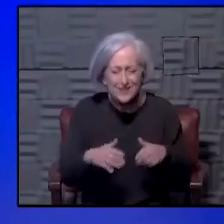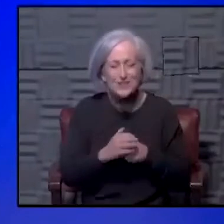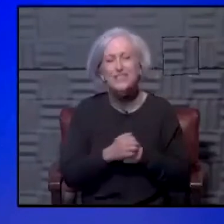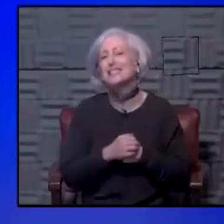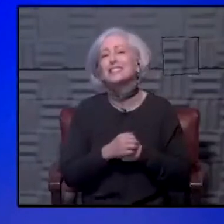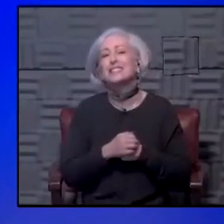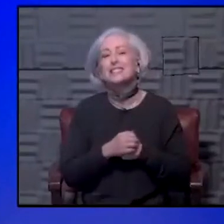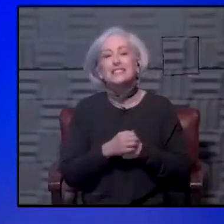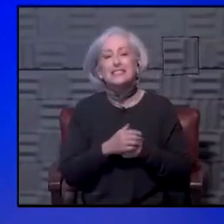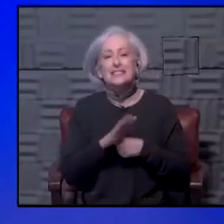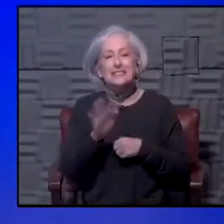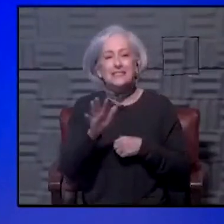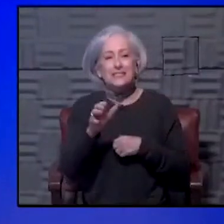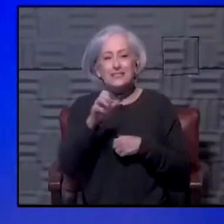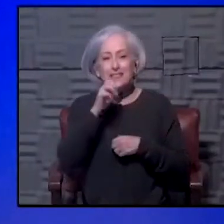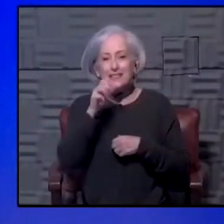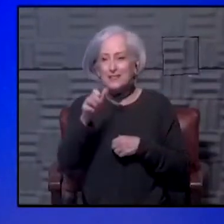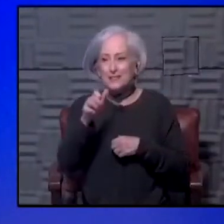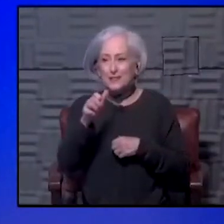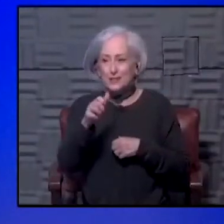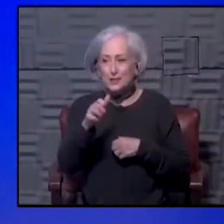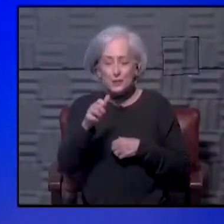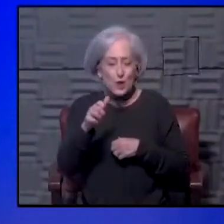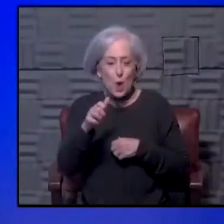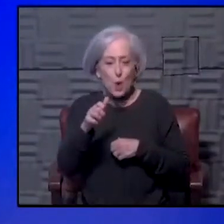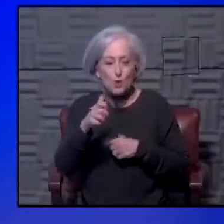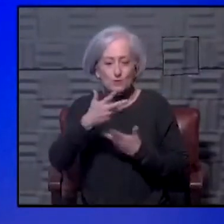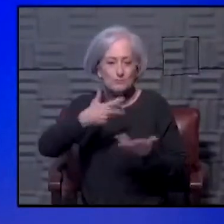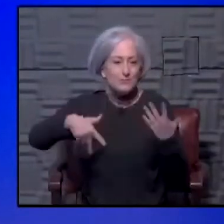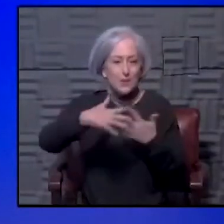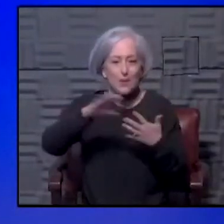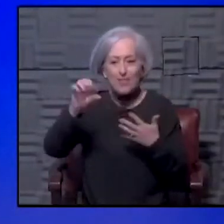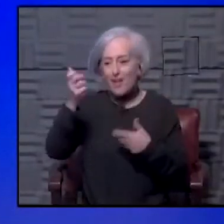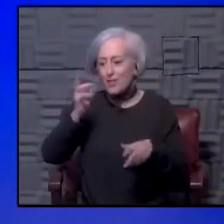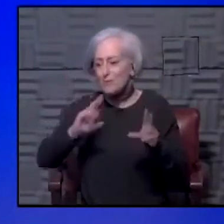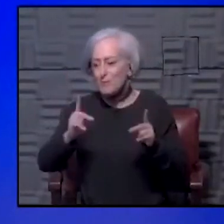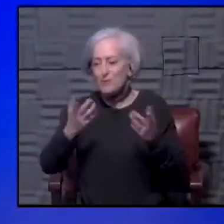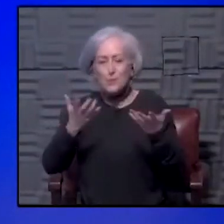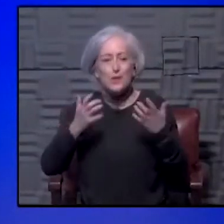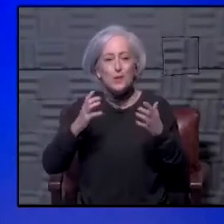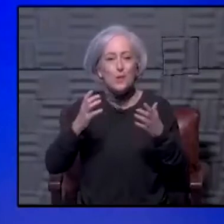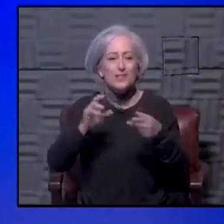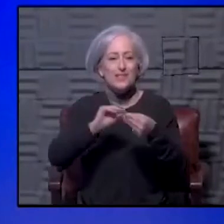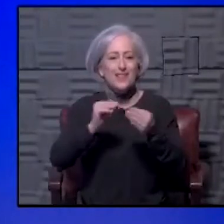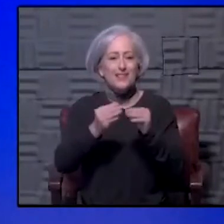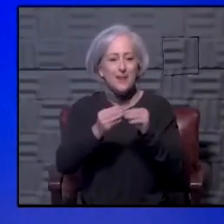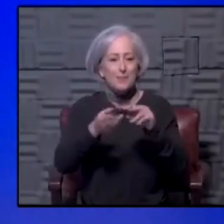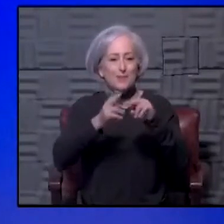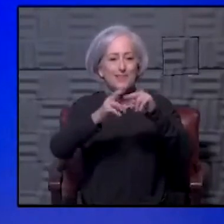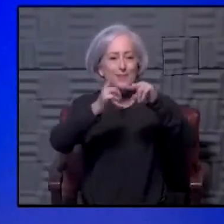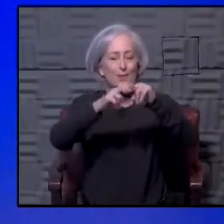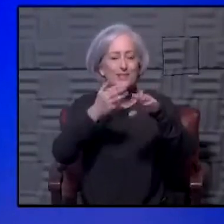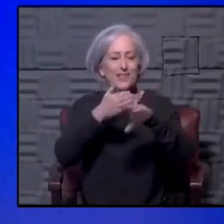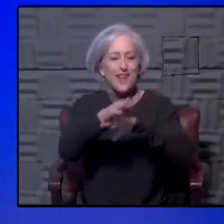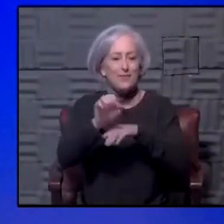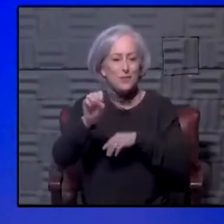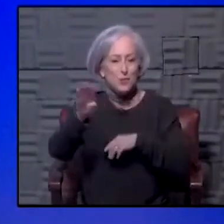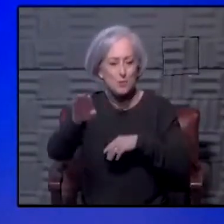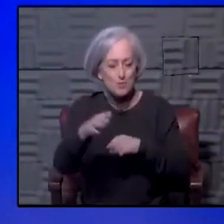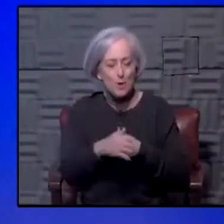Everybody don't mix your bubbles. Let's hope we don't see this surge post Super Bowl, and stay healthy.